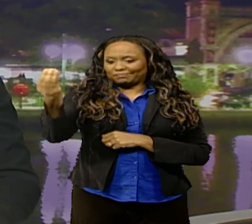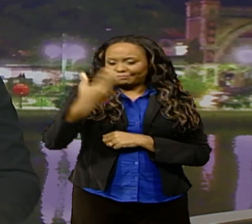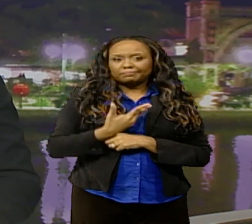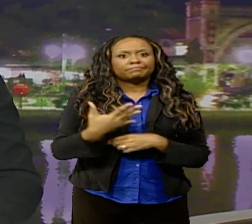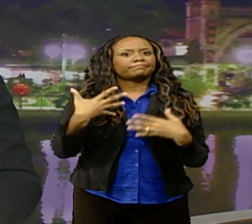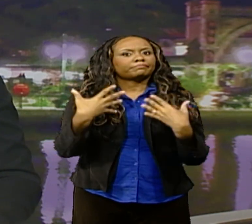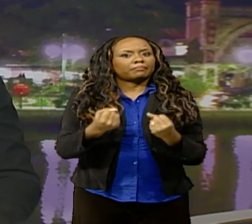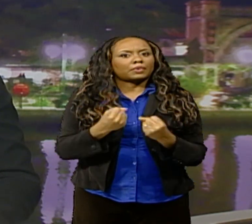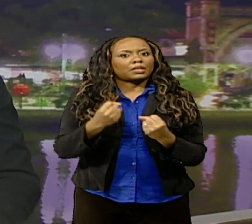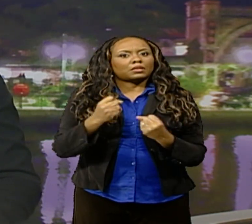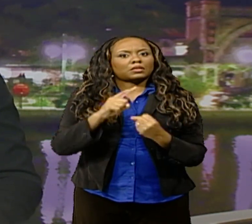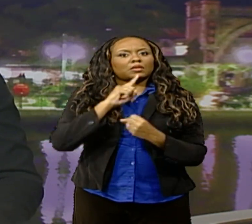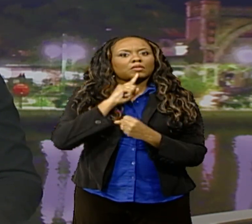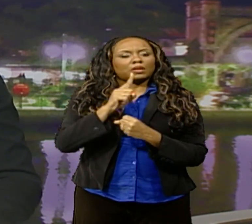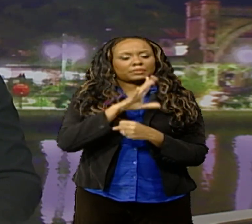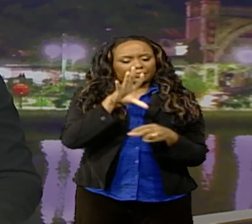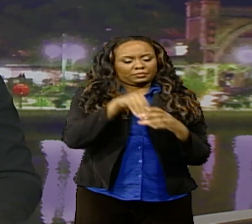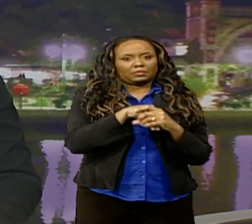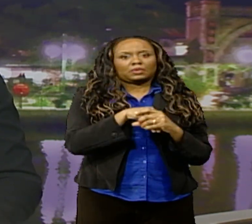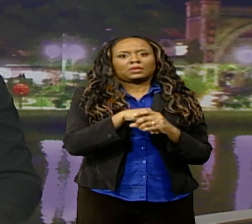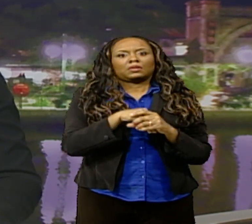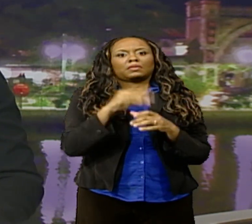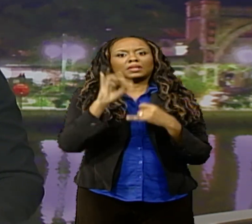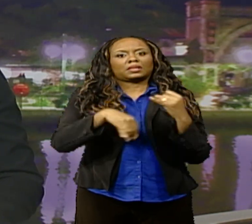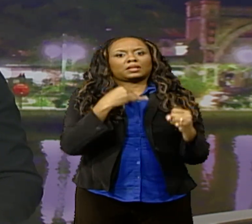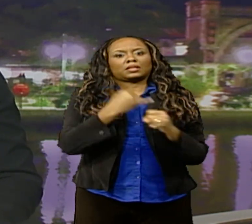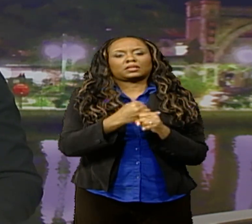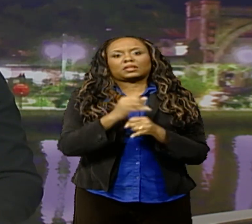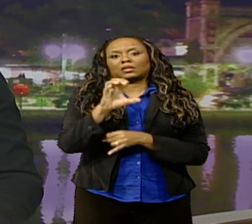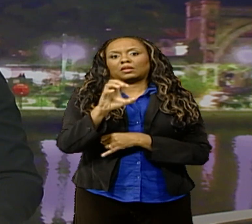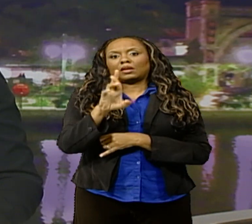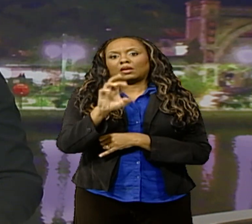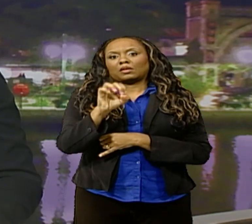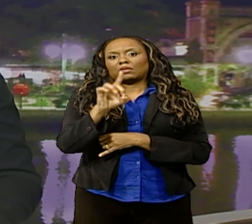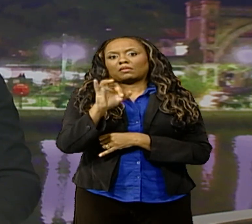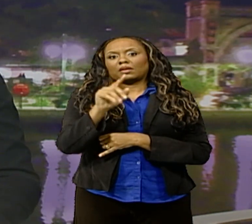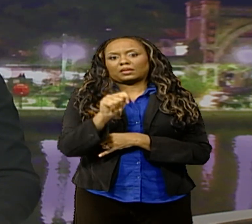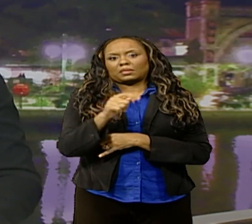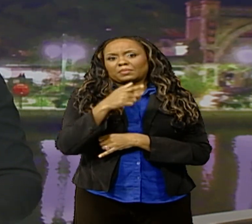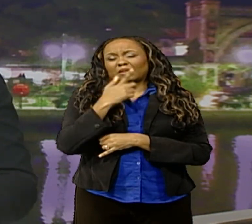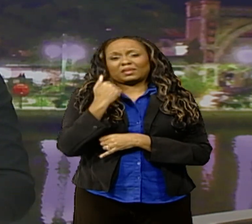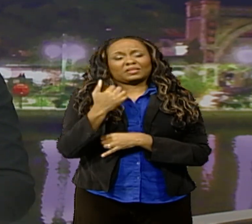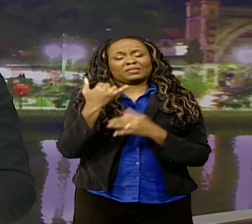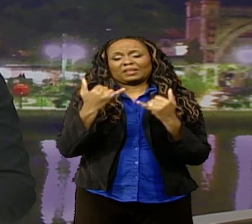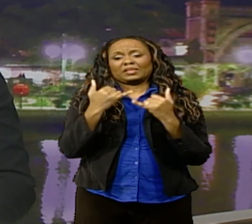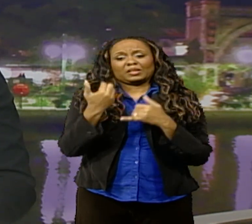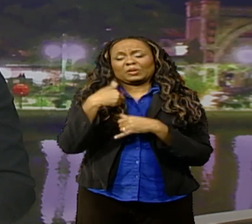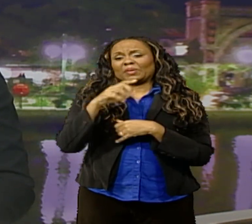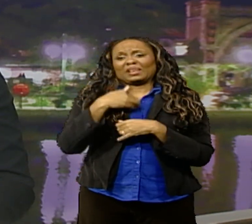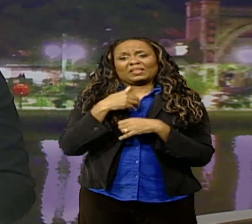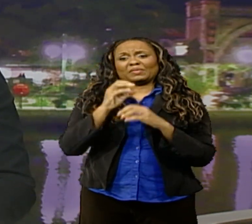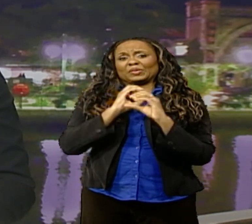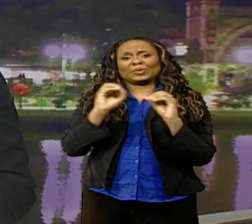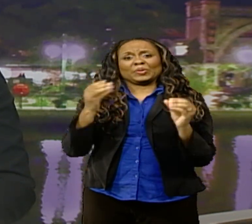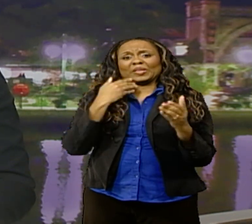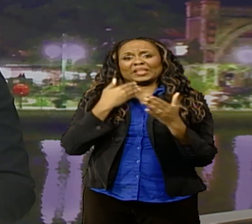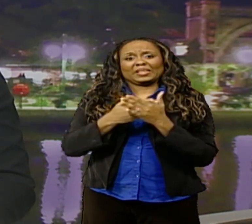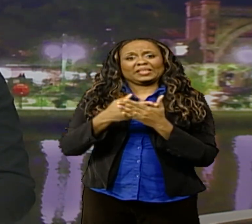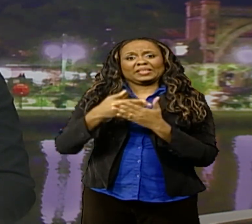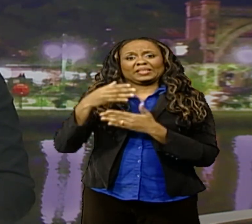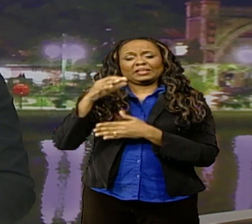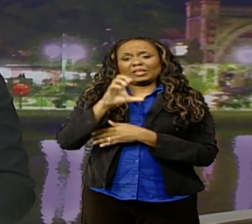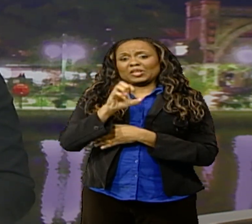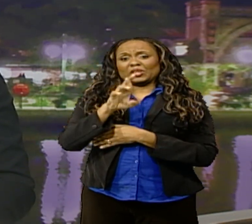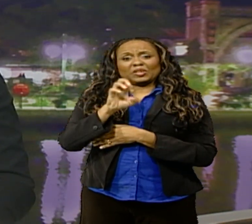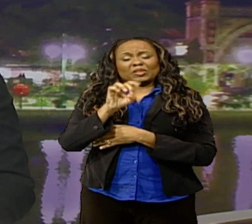confidence it needs to go back on the international credit market, as Barbados has completely lost its credit worthiness. He was speaking during a